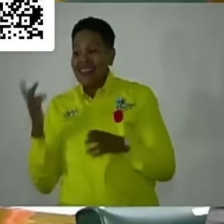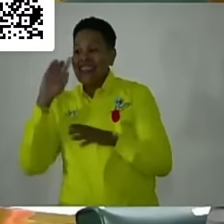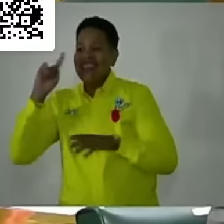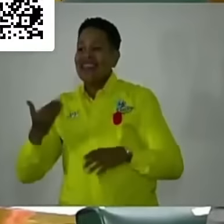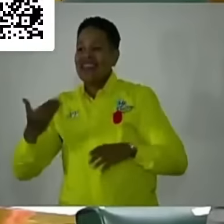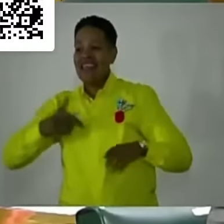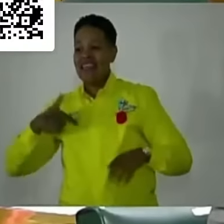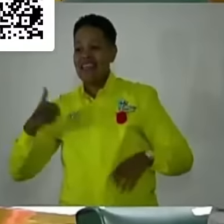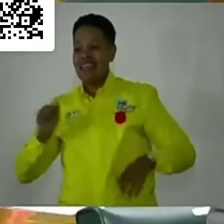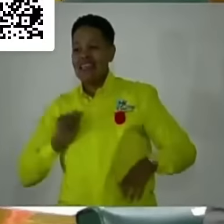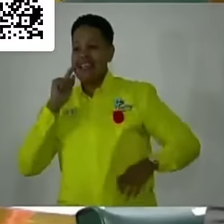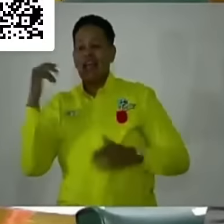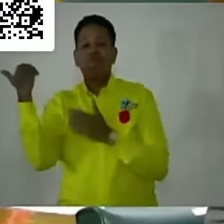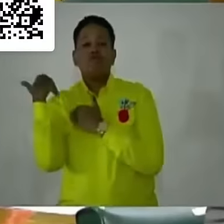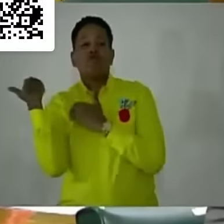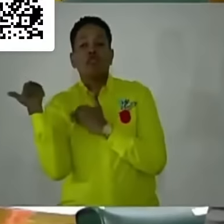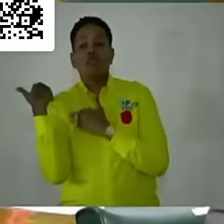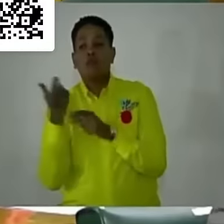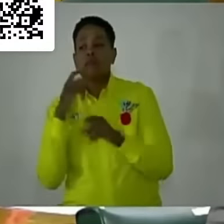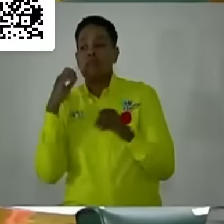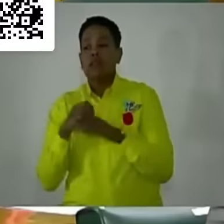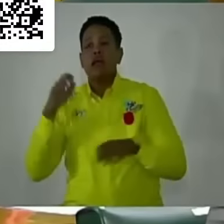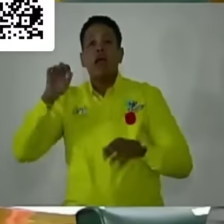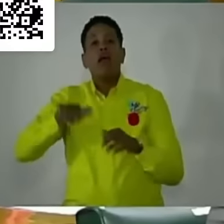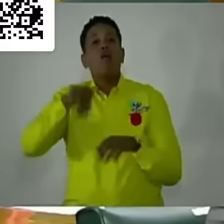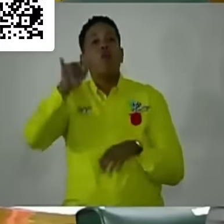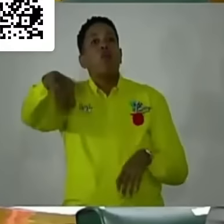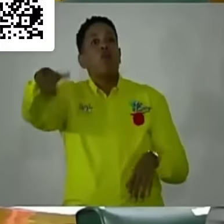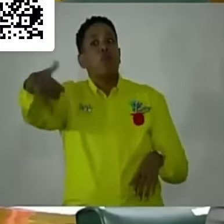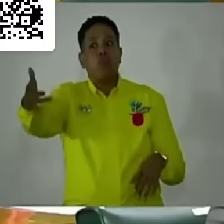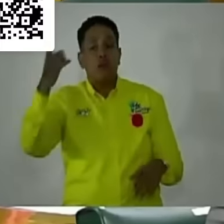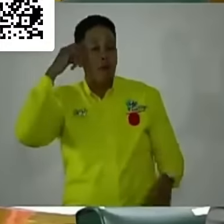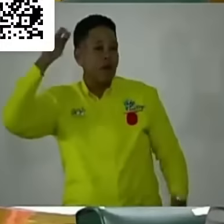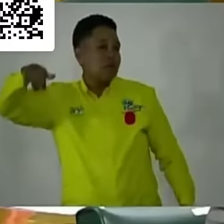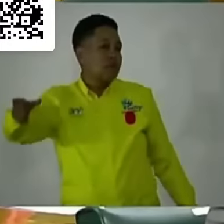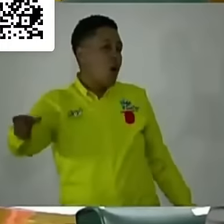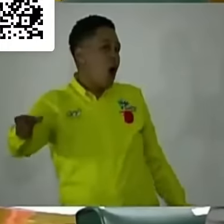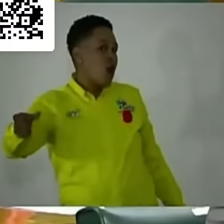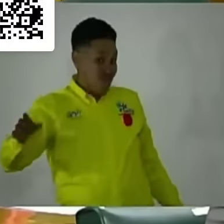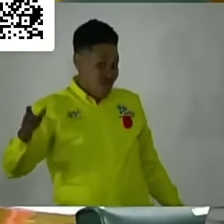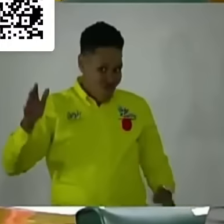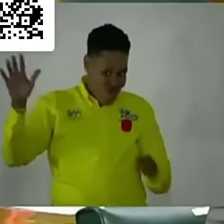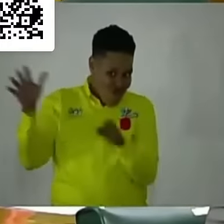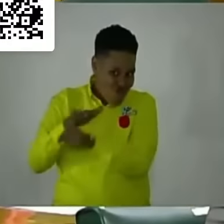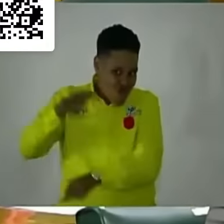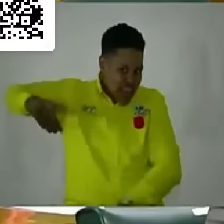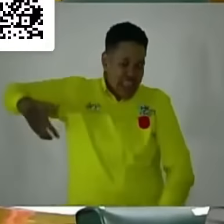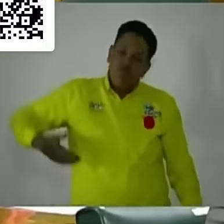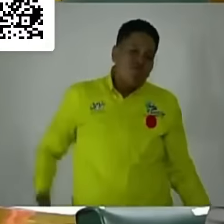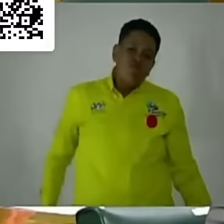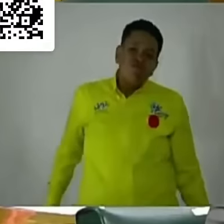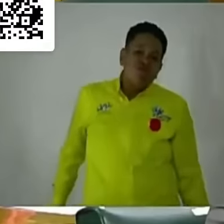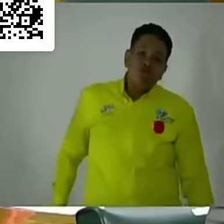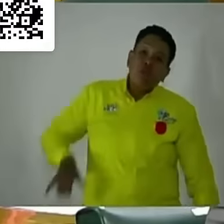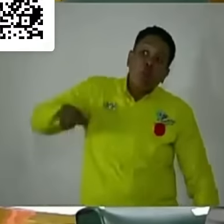of the responsibility indefinitely, because some of those have been in that state now